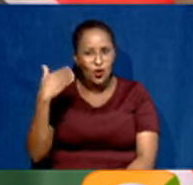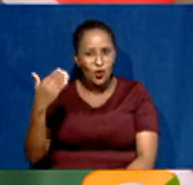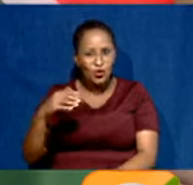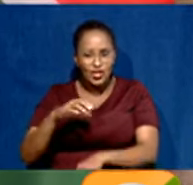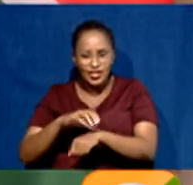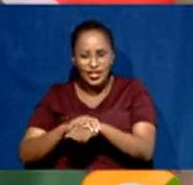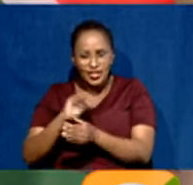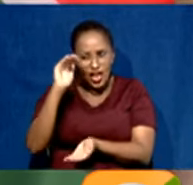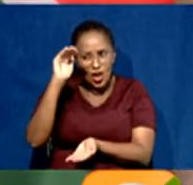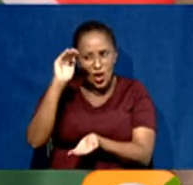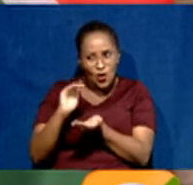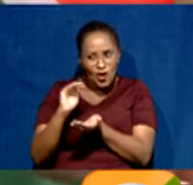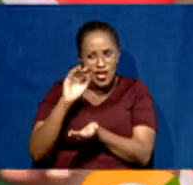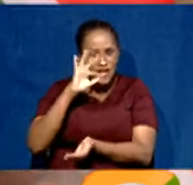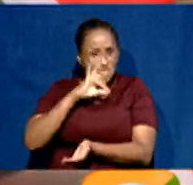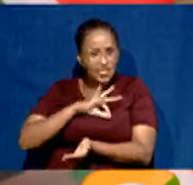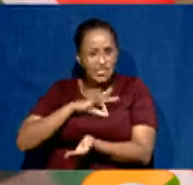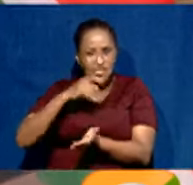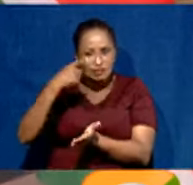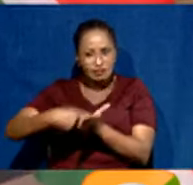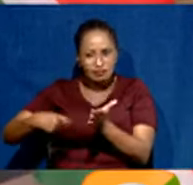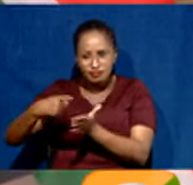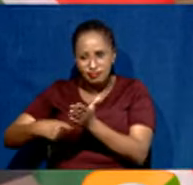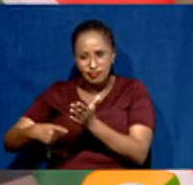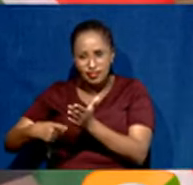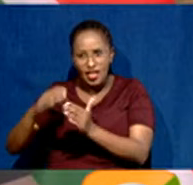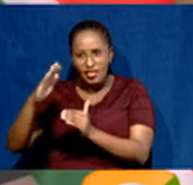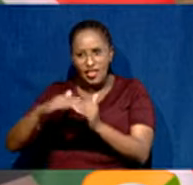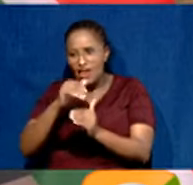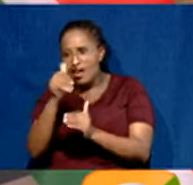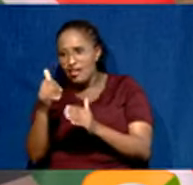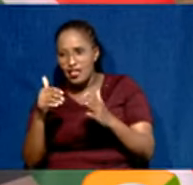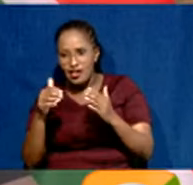a lower interest rate than those of us who are